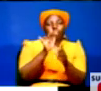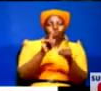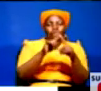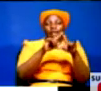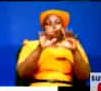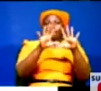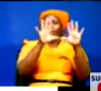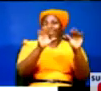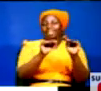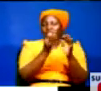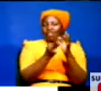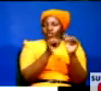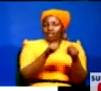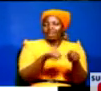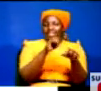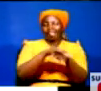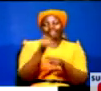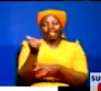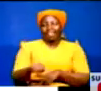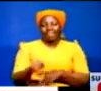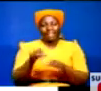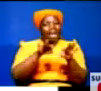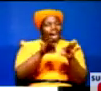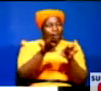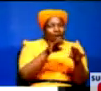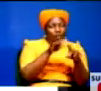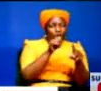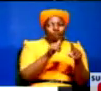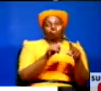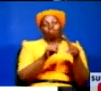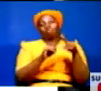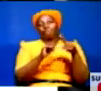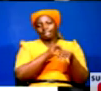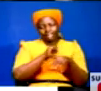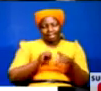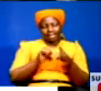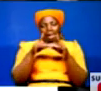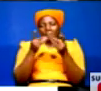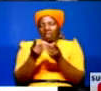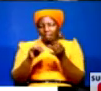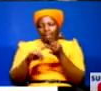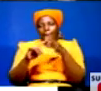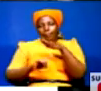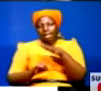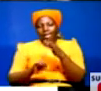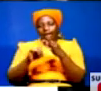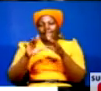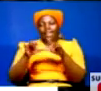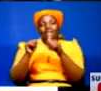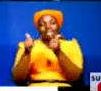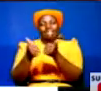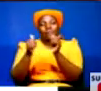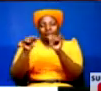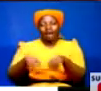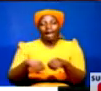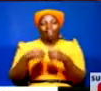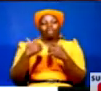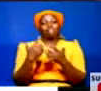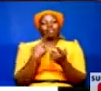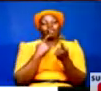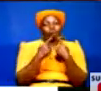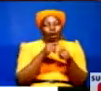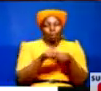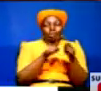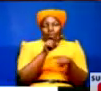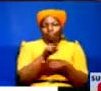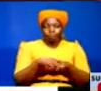reasonable justification from the ministry or from the state departments or from the agencies, we can argue that case. MPs